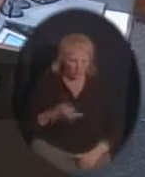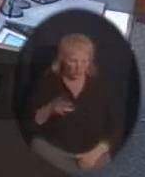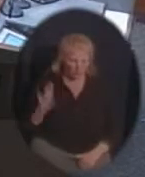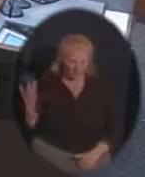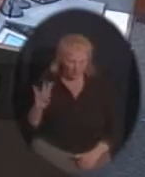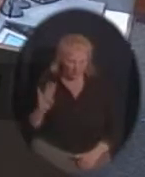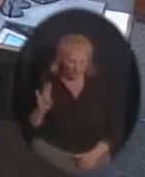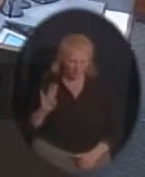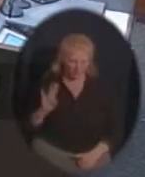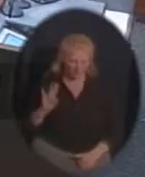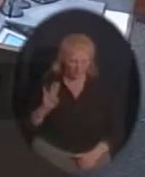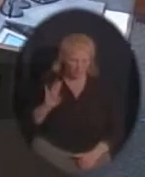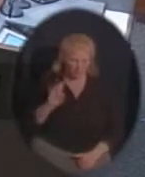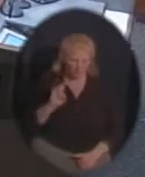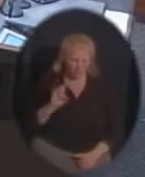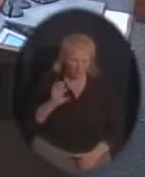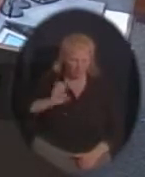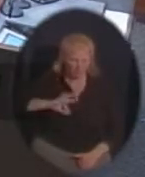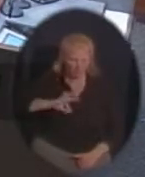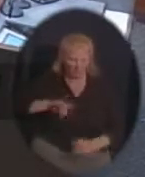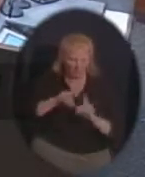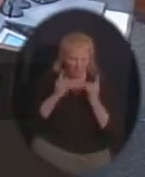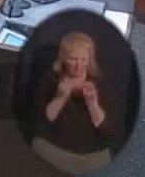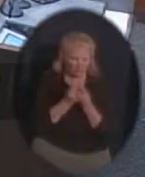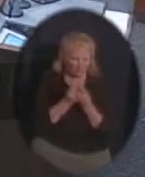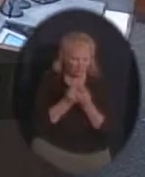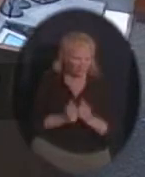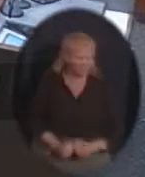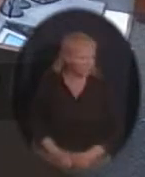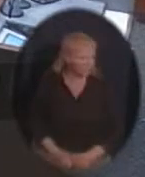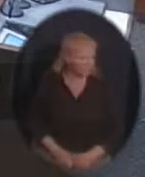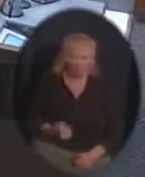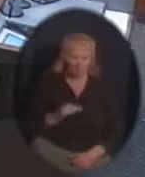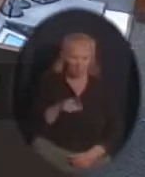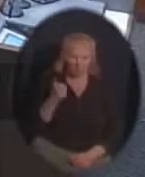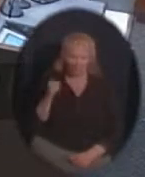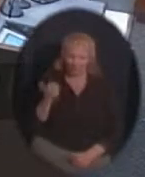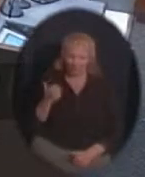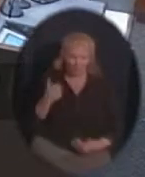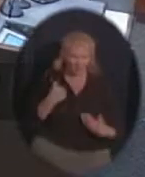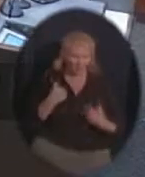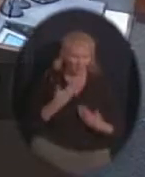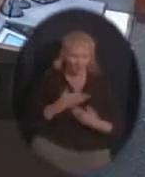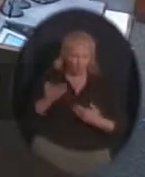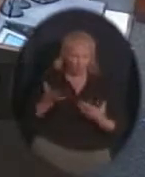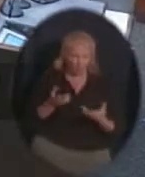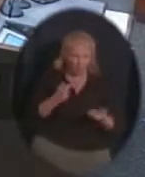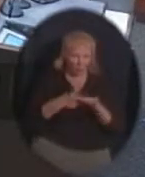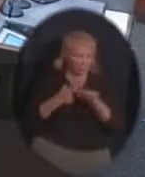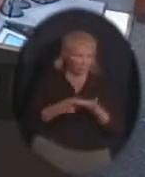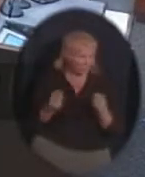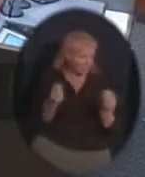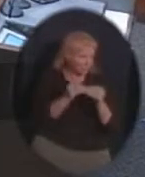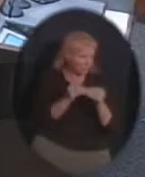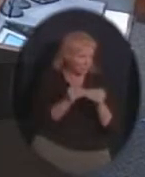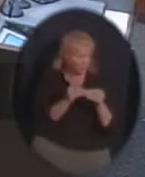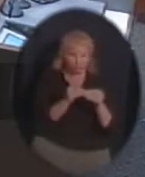comments. Okay, thank you. Anybody else have items that we need to have a little further discussion on?